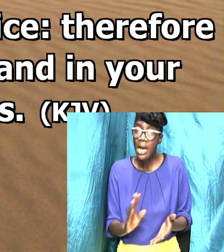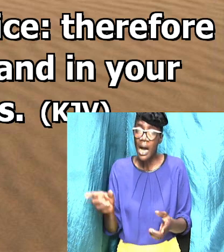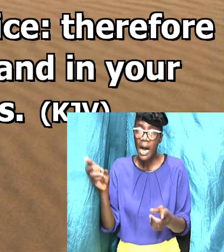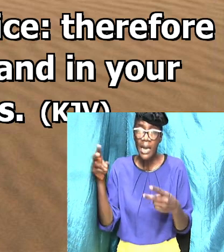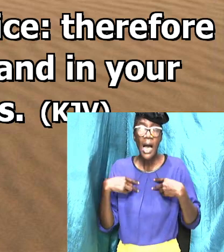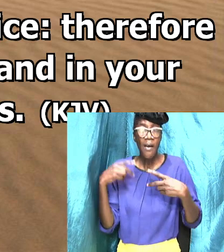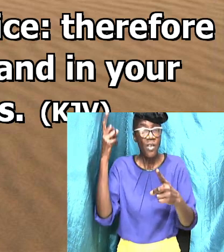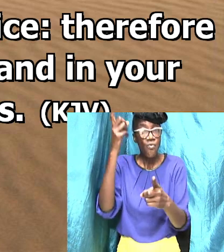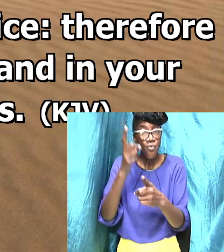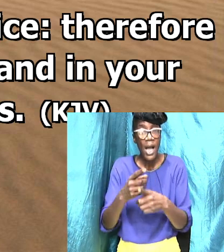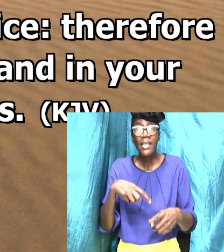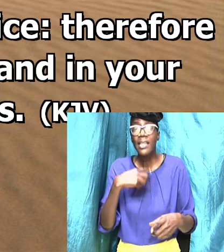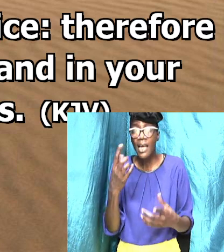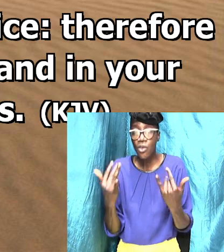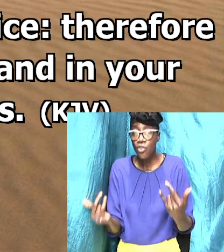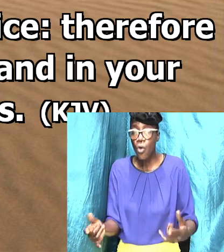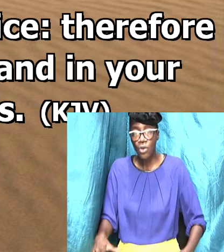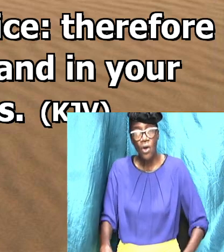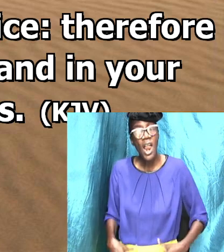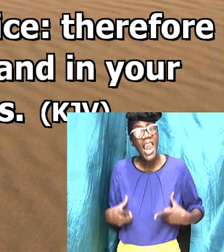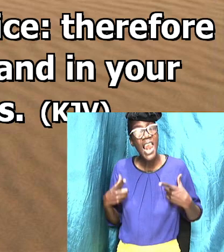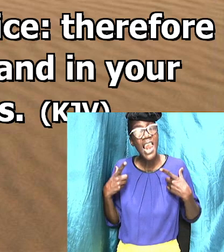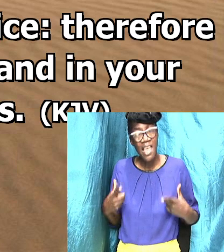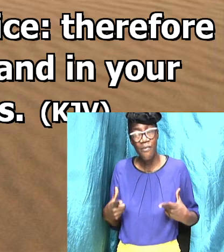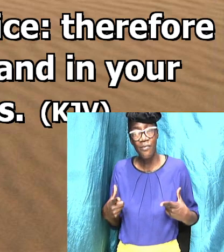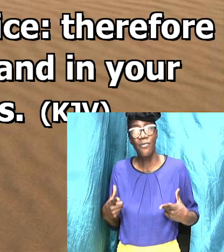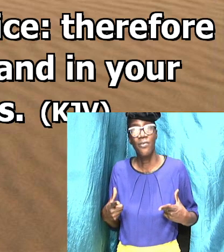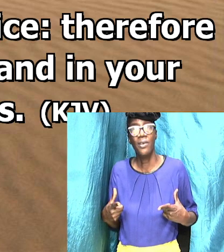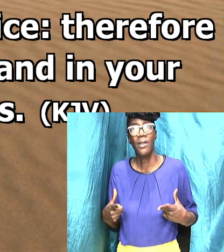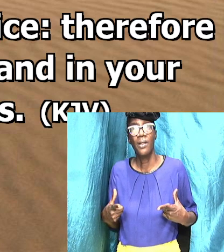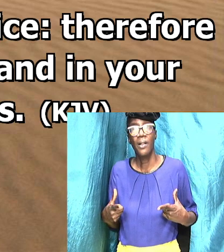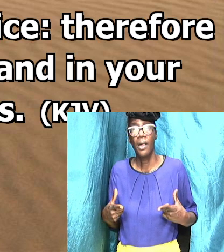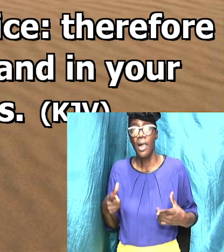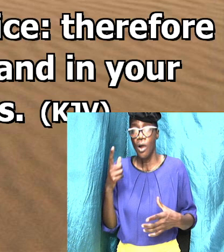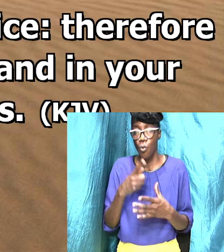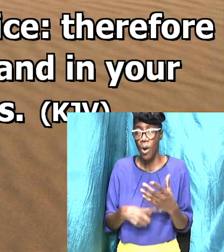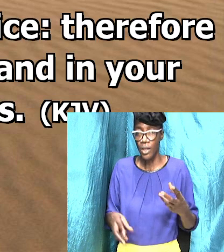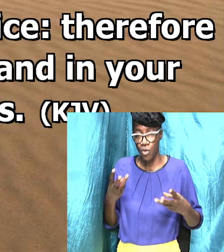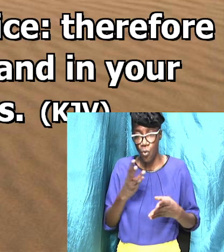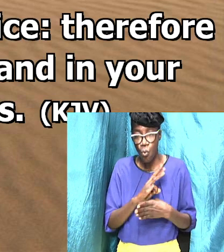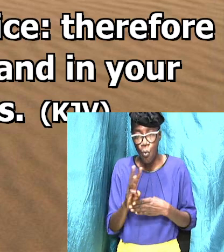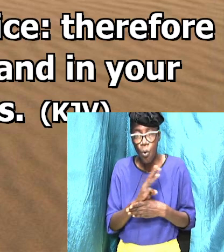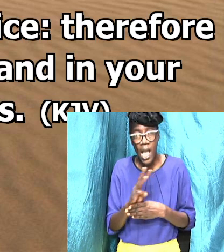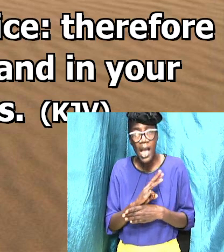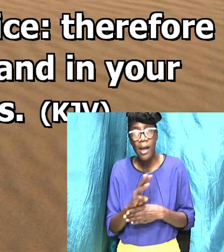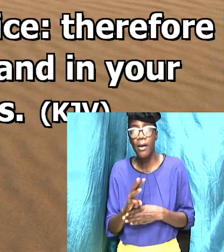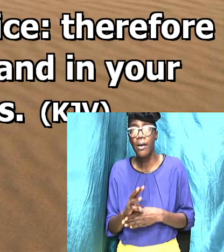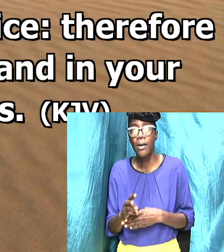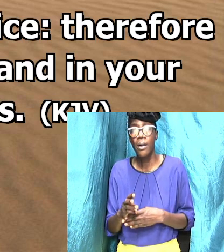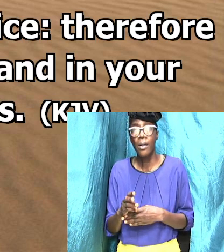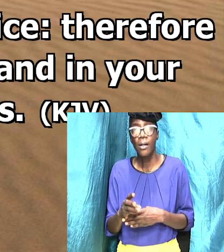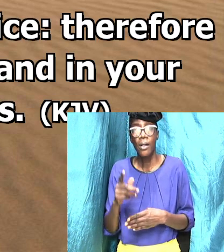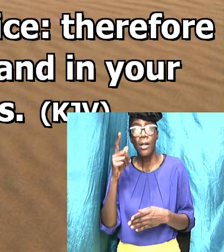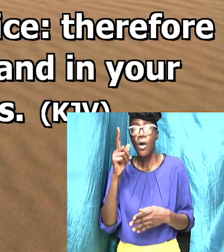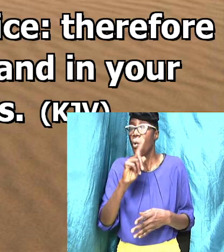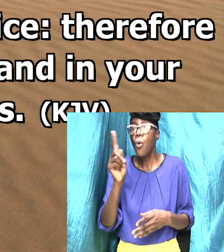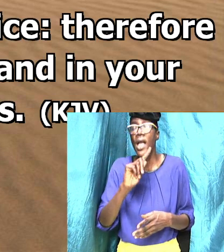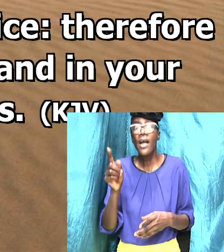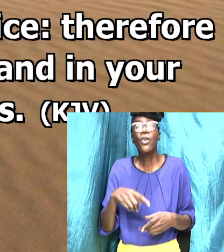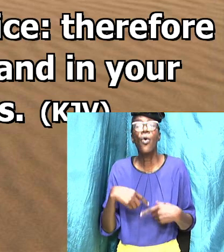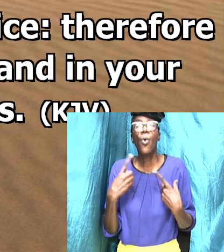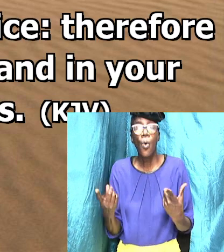how to live. He has the right to tell us what to wear. He has the right to tell us where to